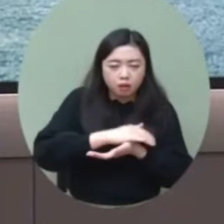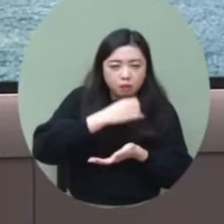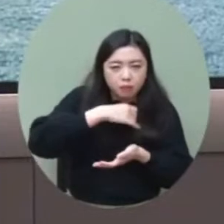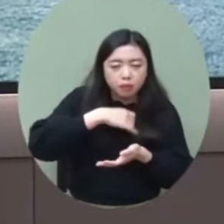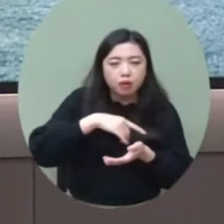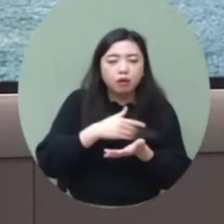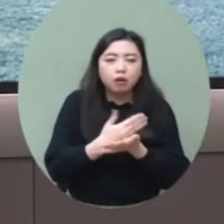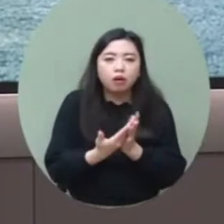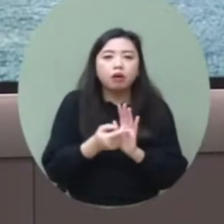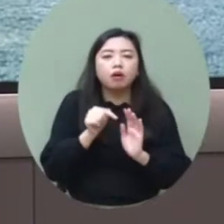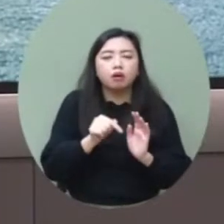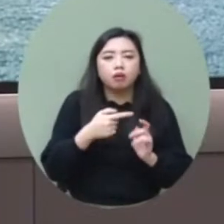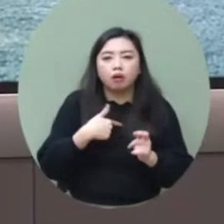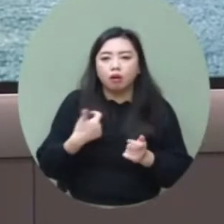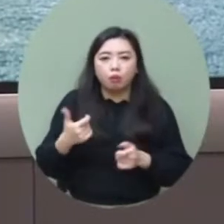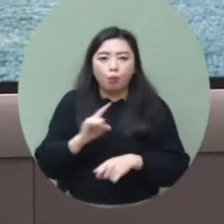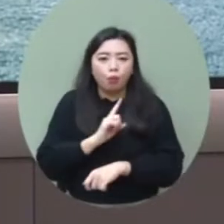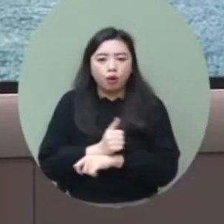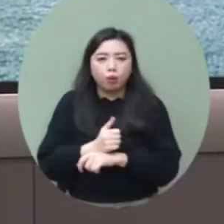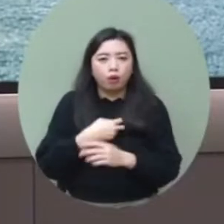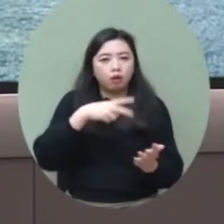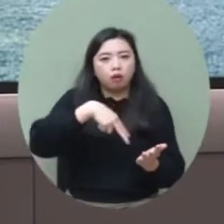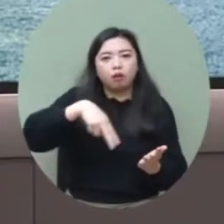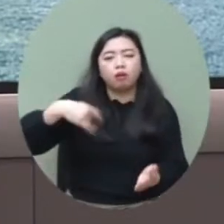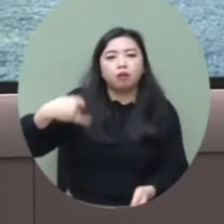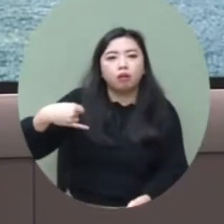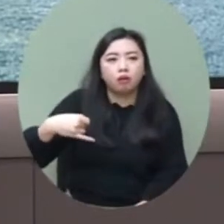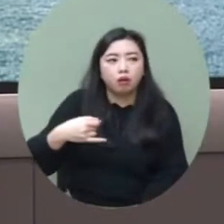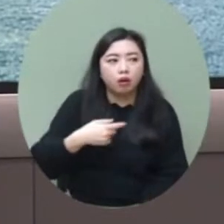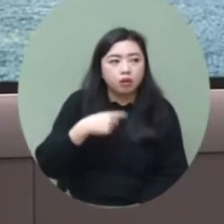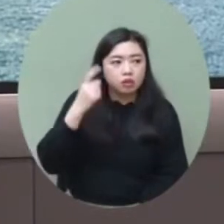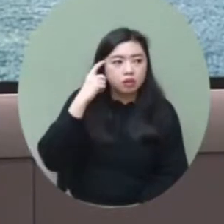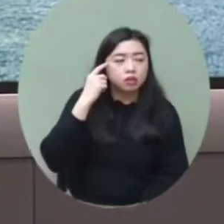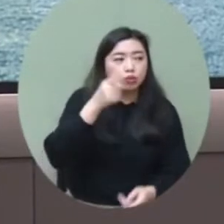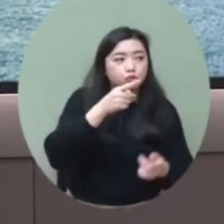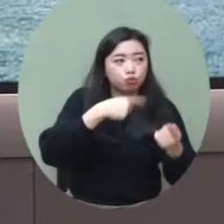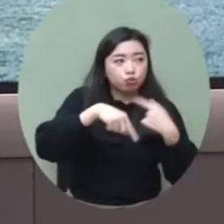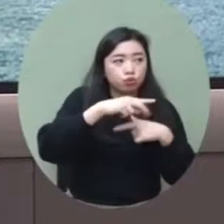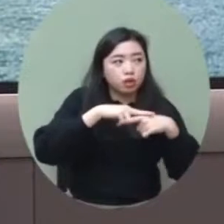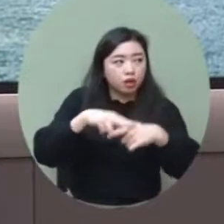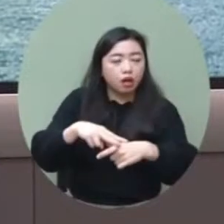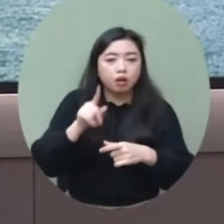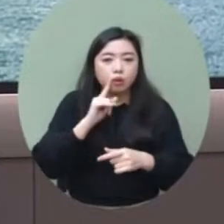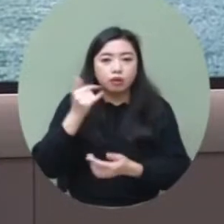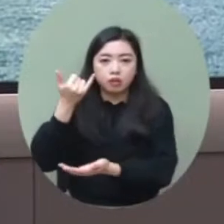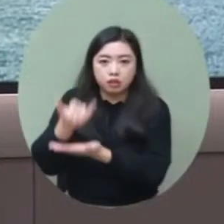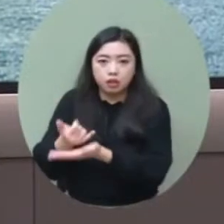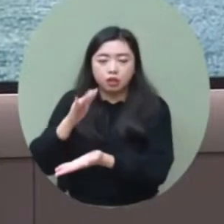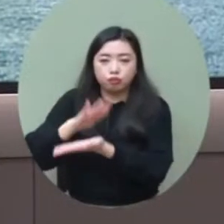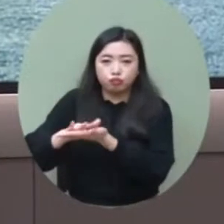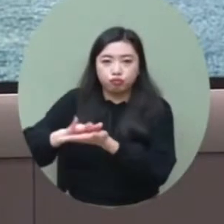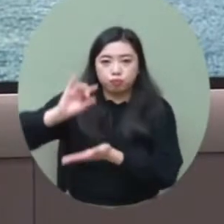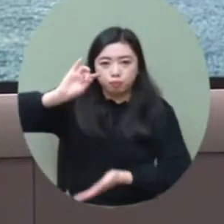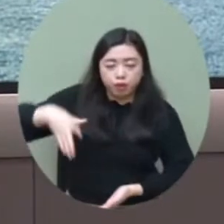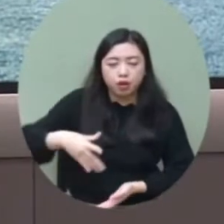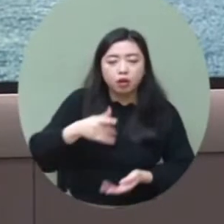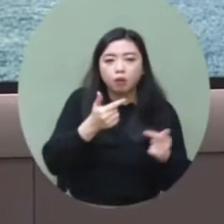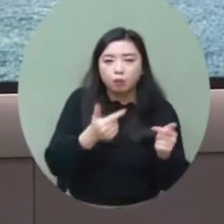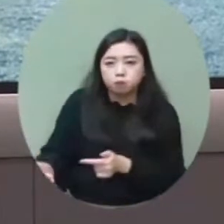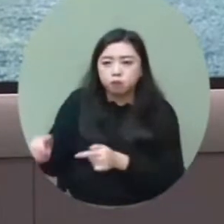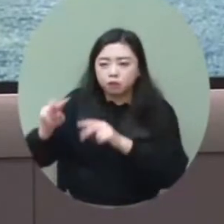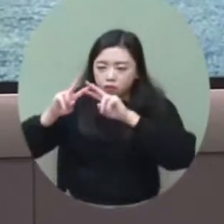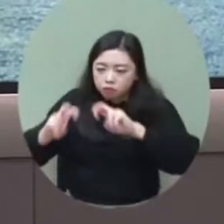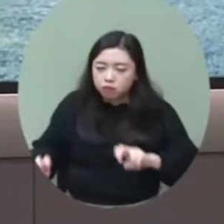was discovered. In terms of the detailed medical record, I didn't read them.